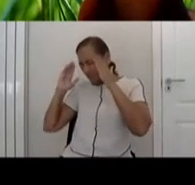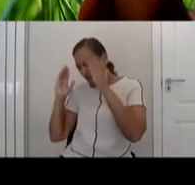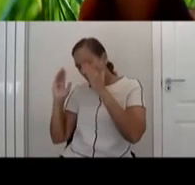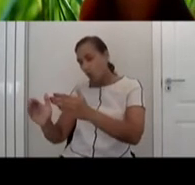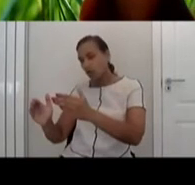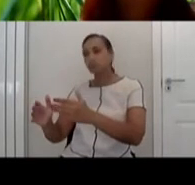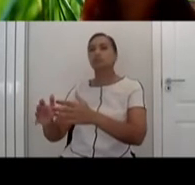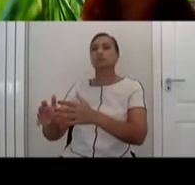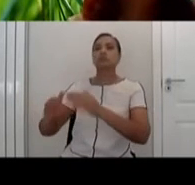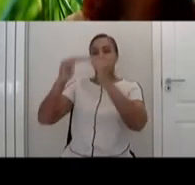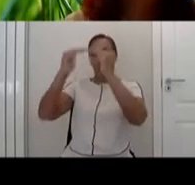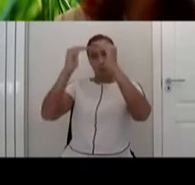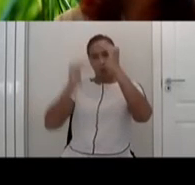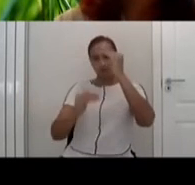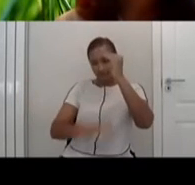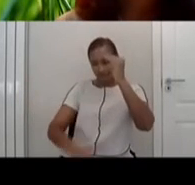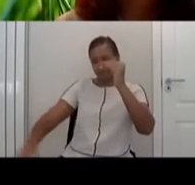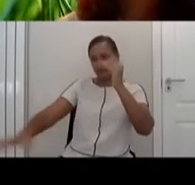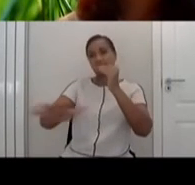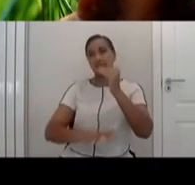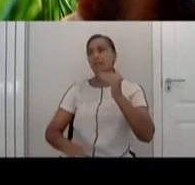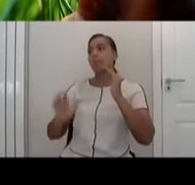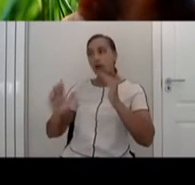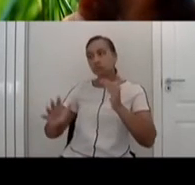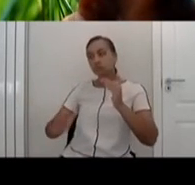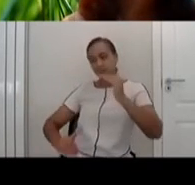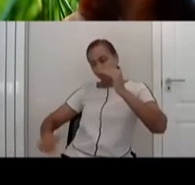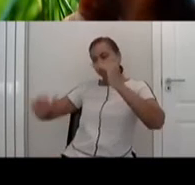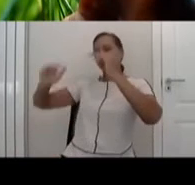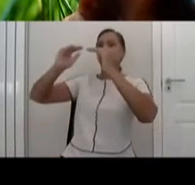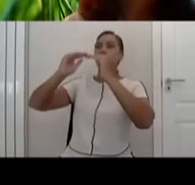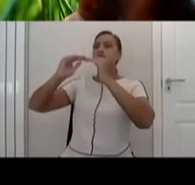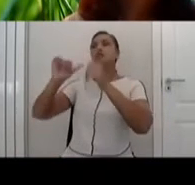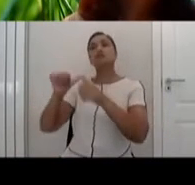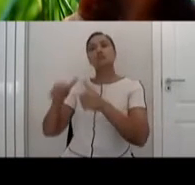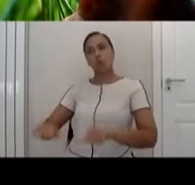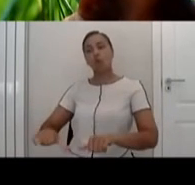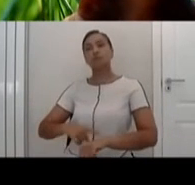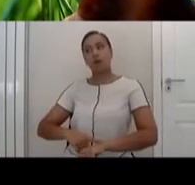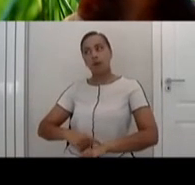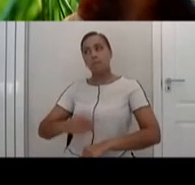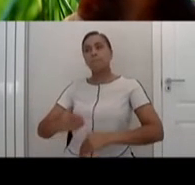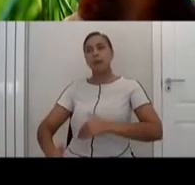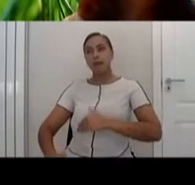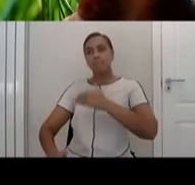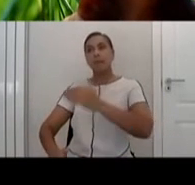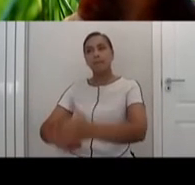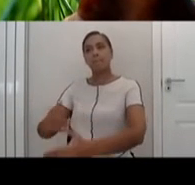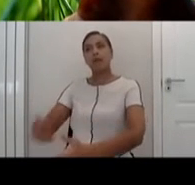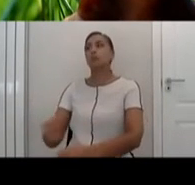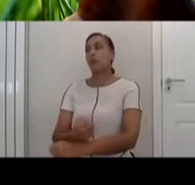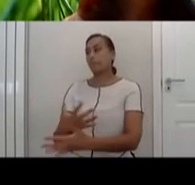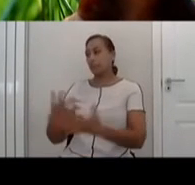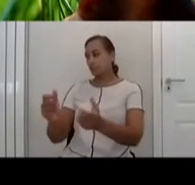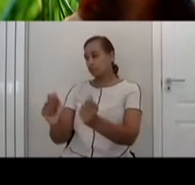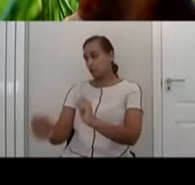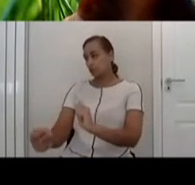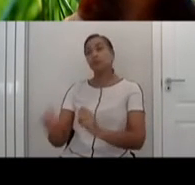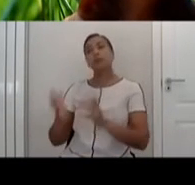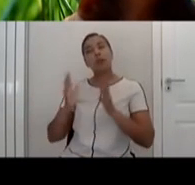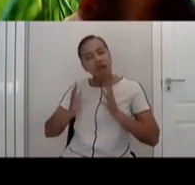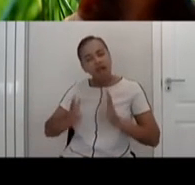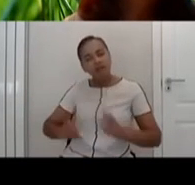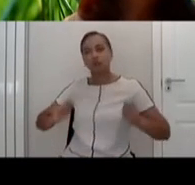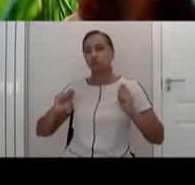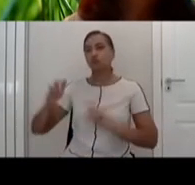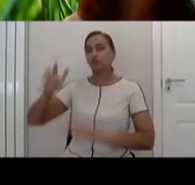health inequalities in Enfield, as we are, but it will take a while to get there. It will take a while to make that change. But we have to make that